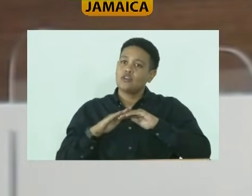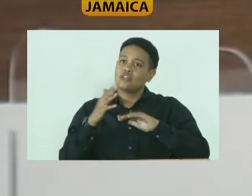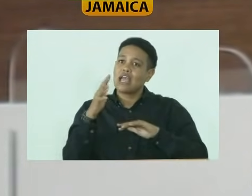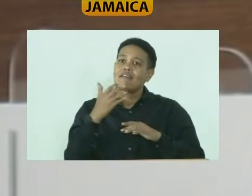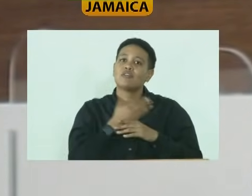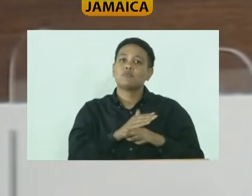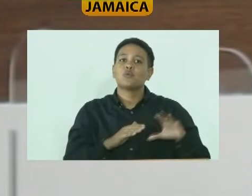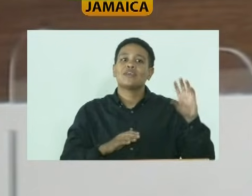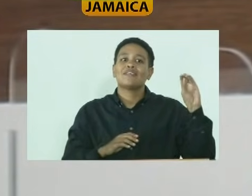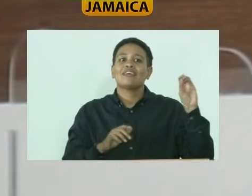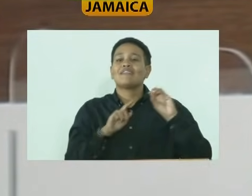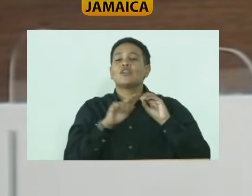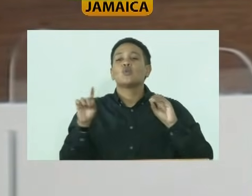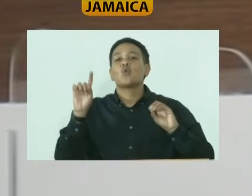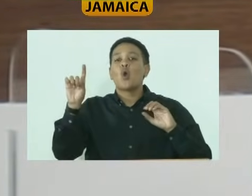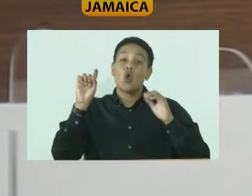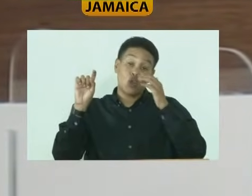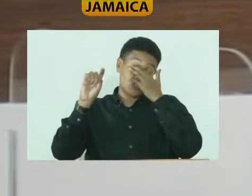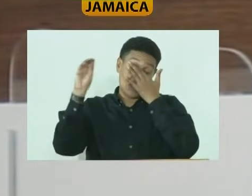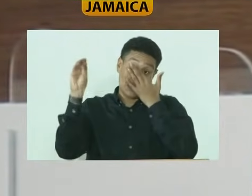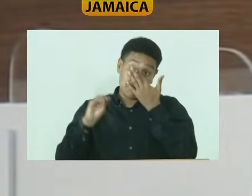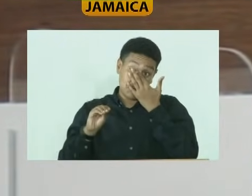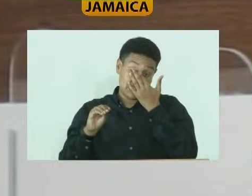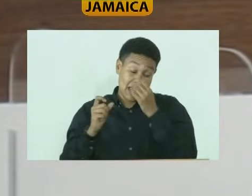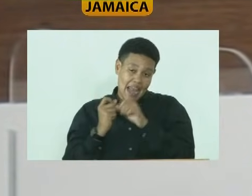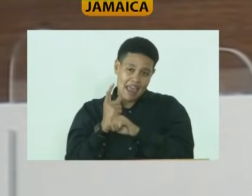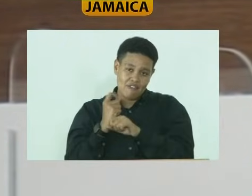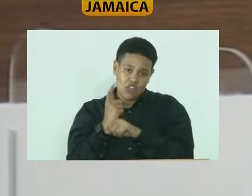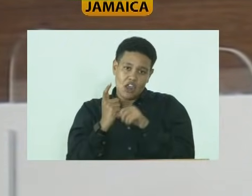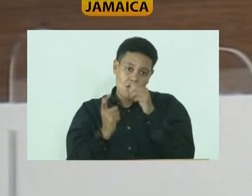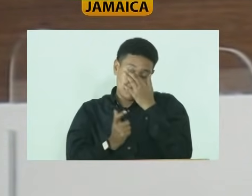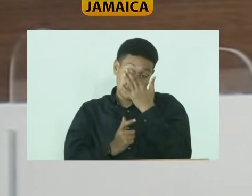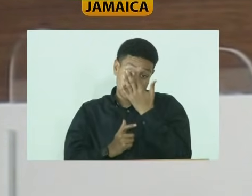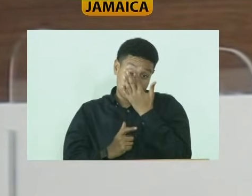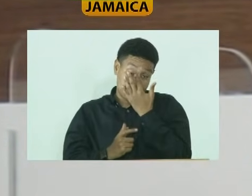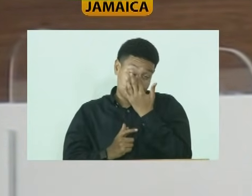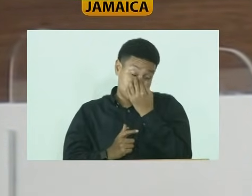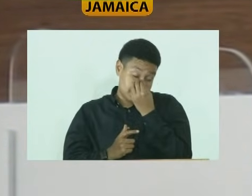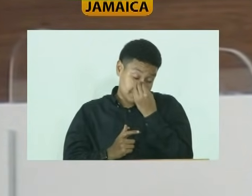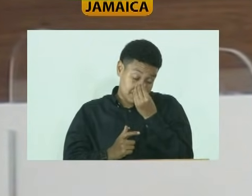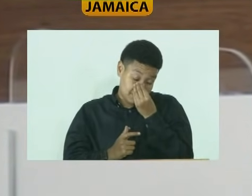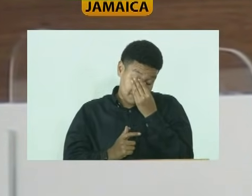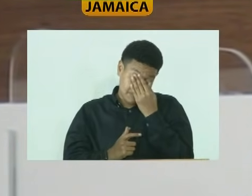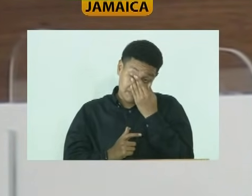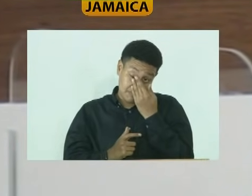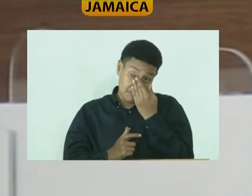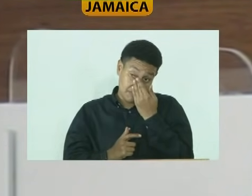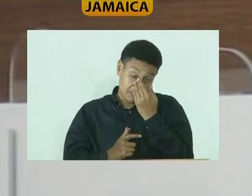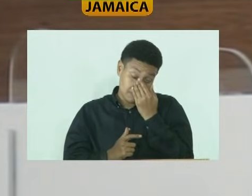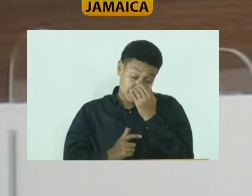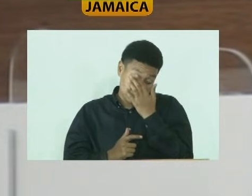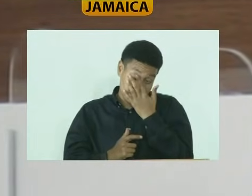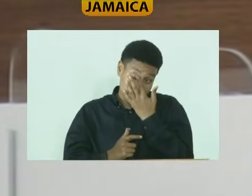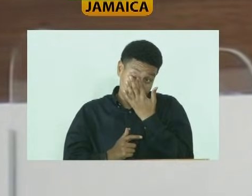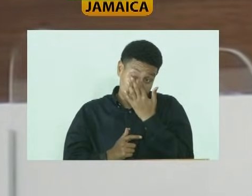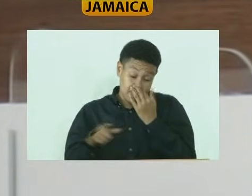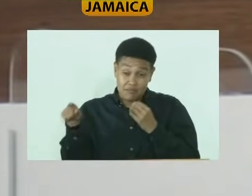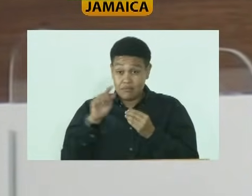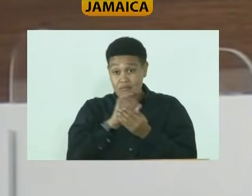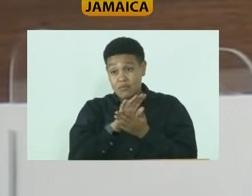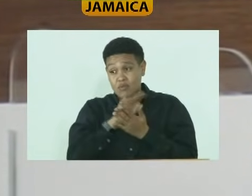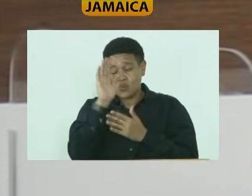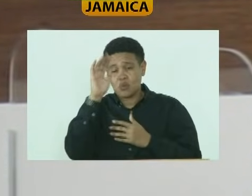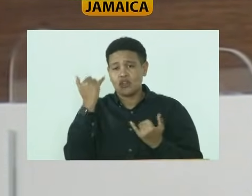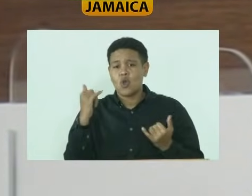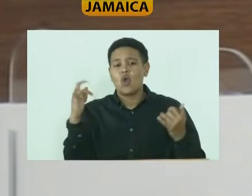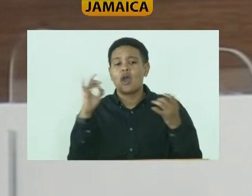between 50 to 100% per year. Madam Speaker, these schools will now be connected directly,